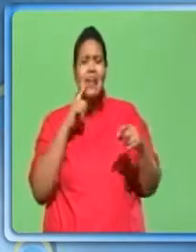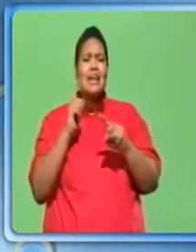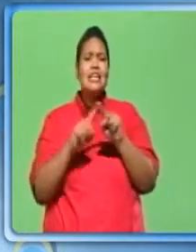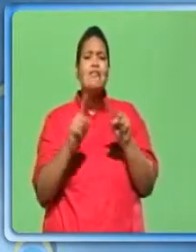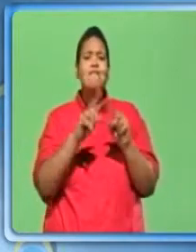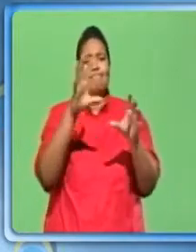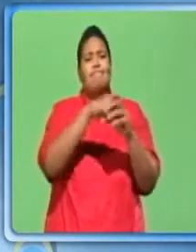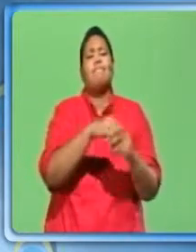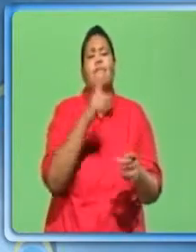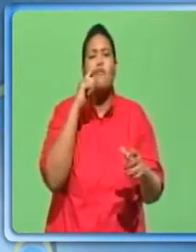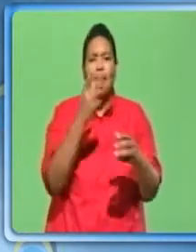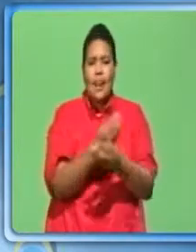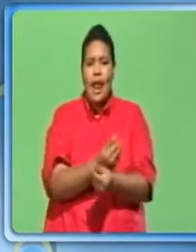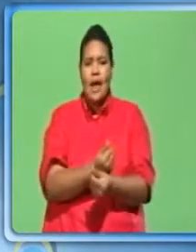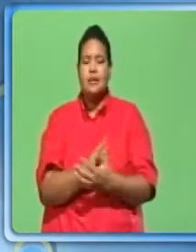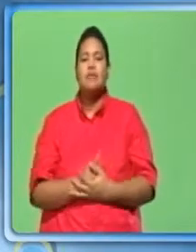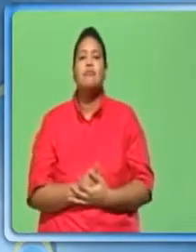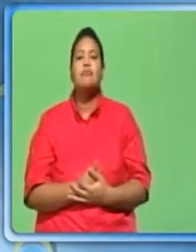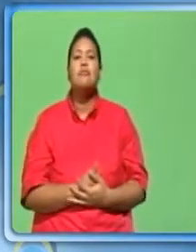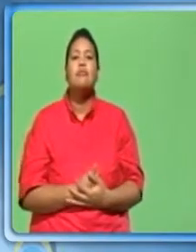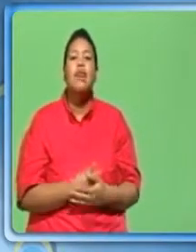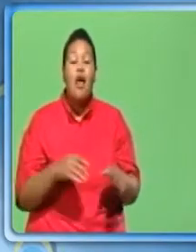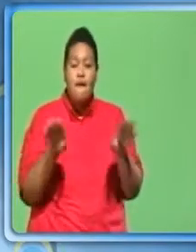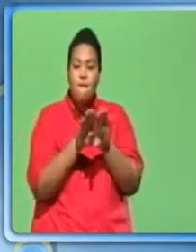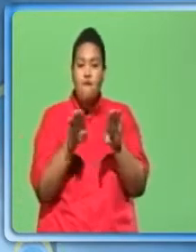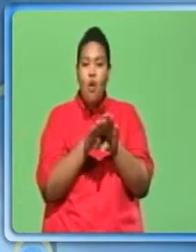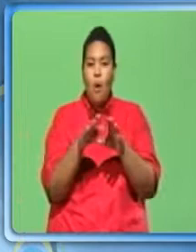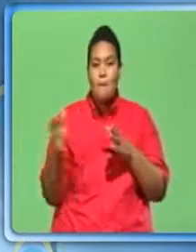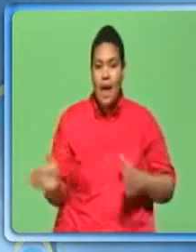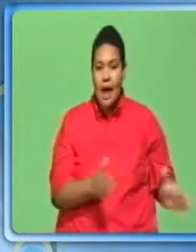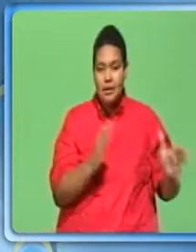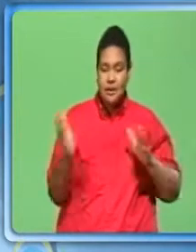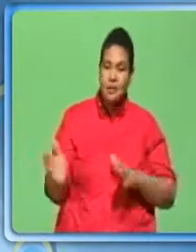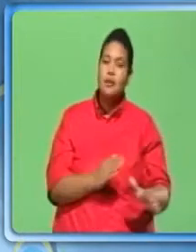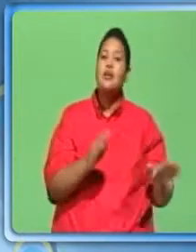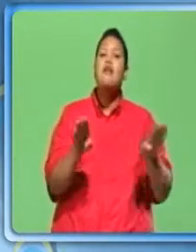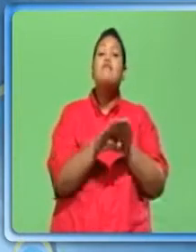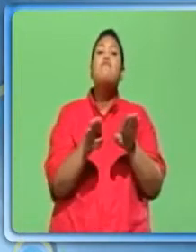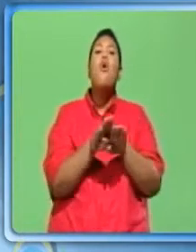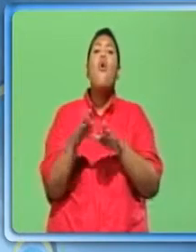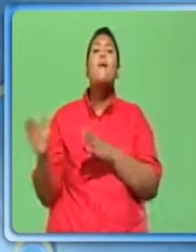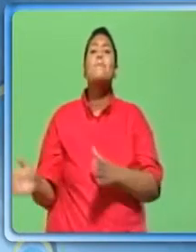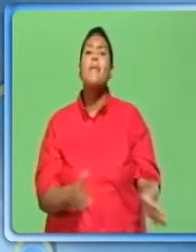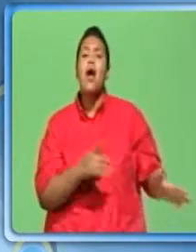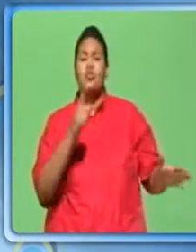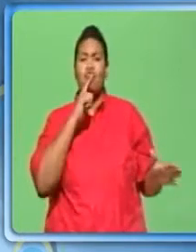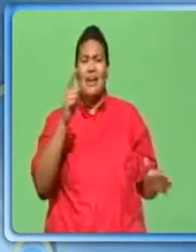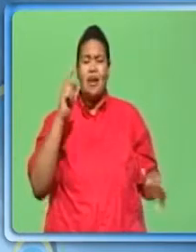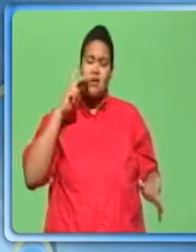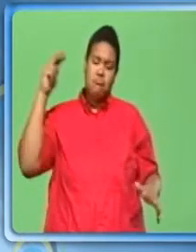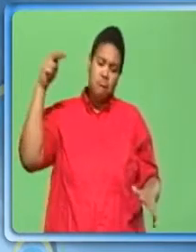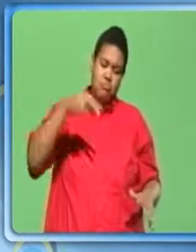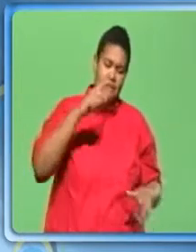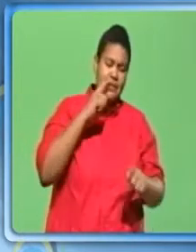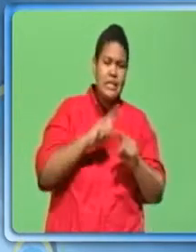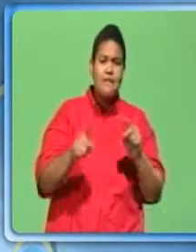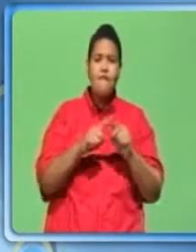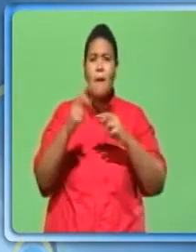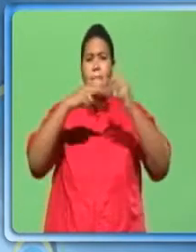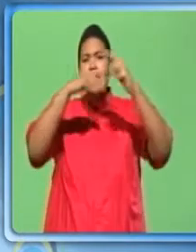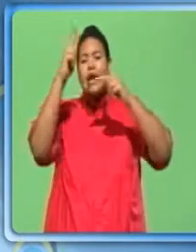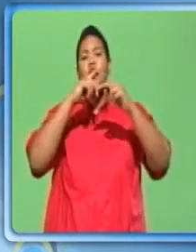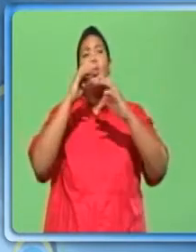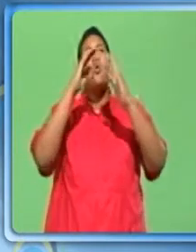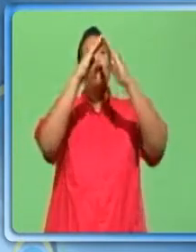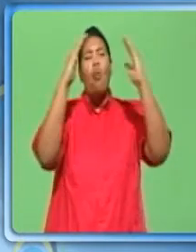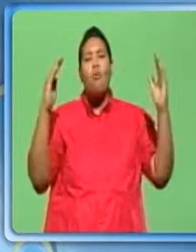of the land. The floor plan. The floor plan is an overhead view of a building with the roof